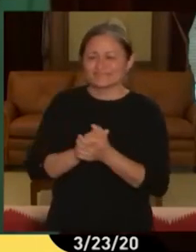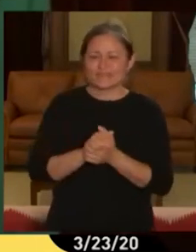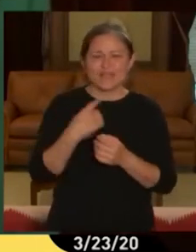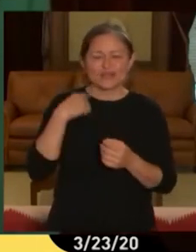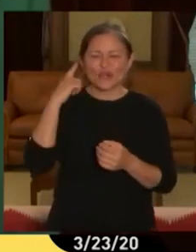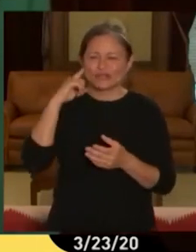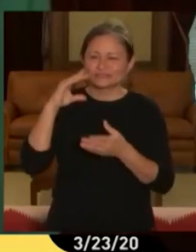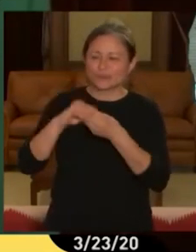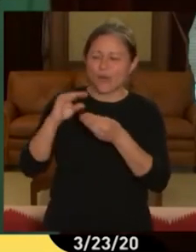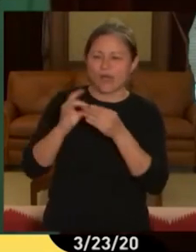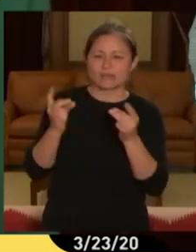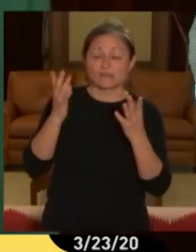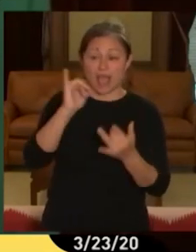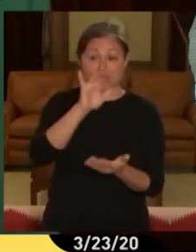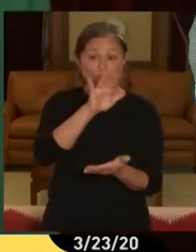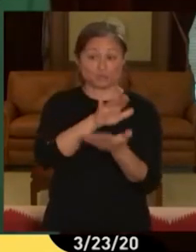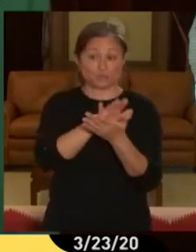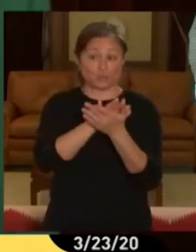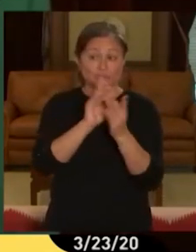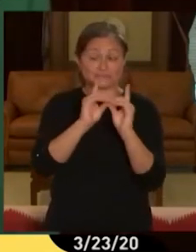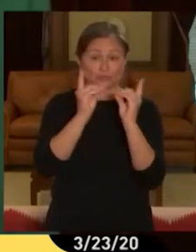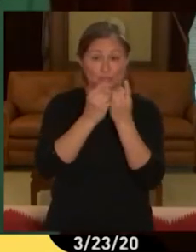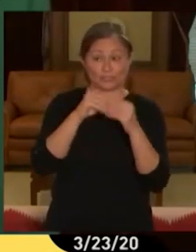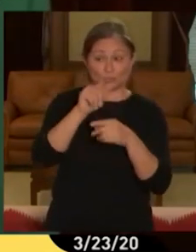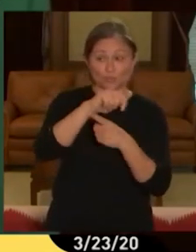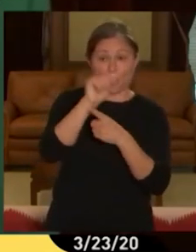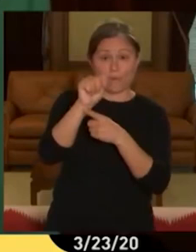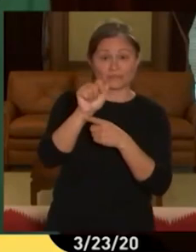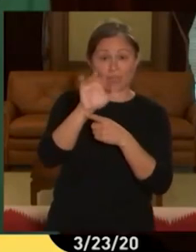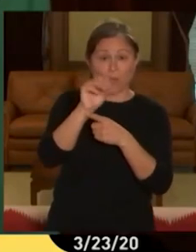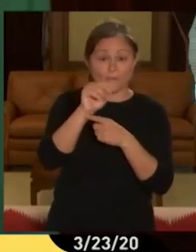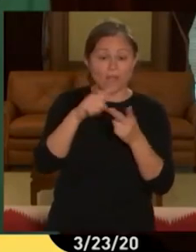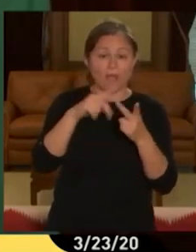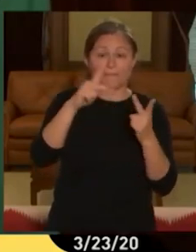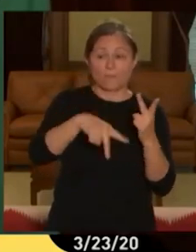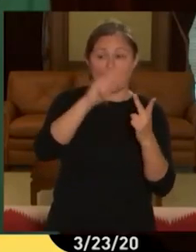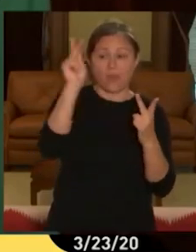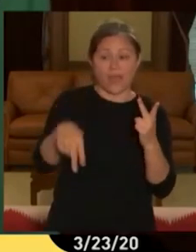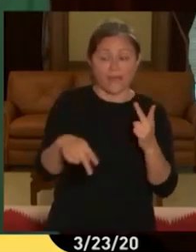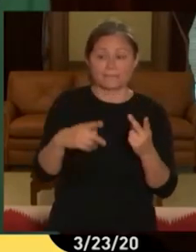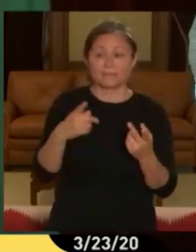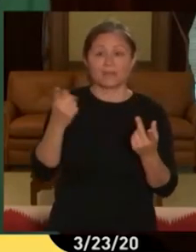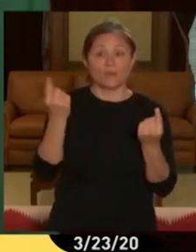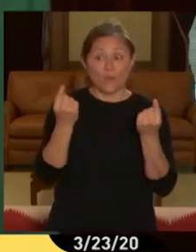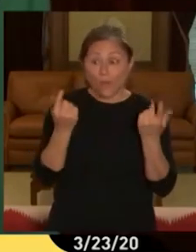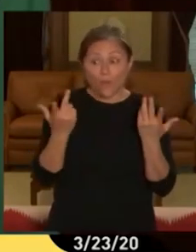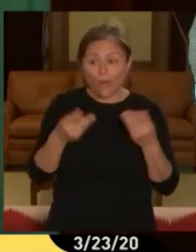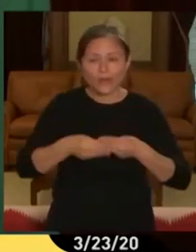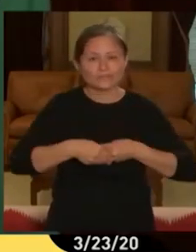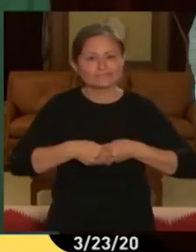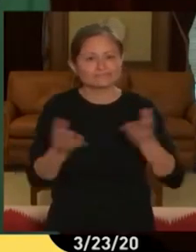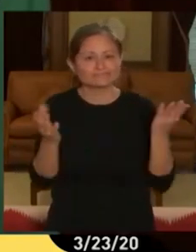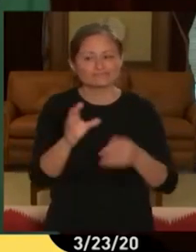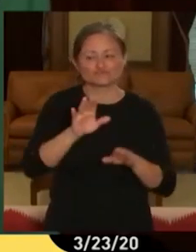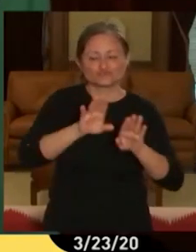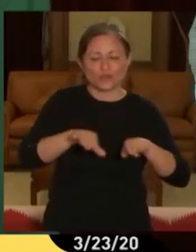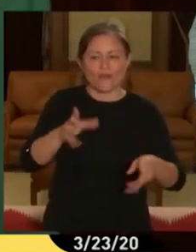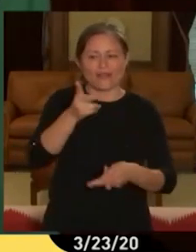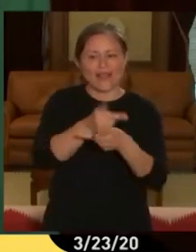school districts in Tacoma and Puyallup that are launching childcare services for our first responders and medical